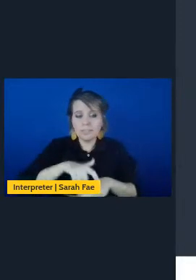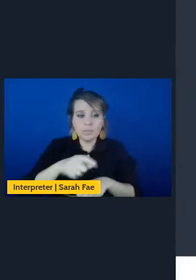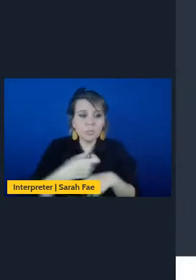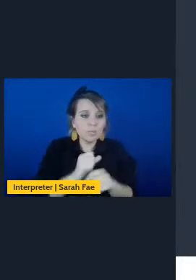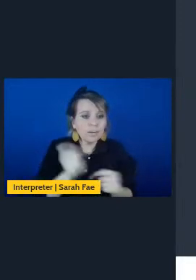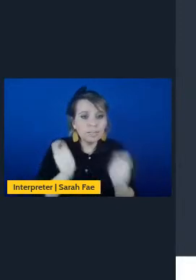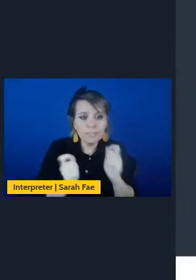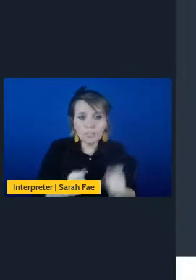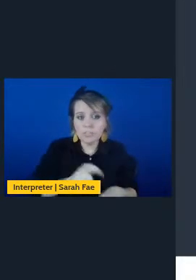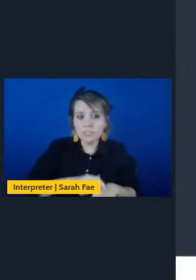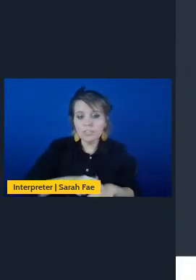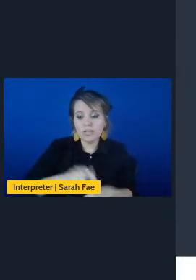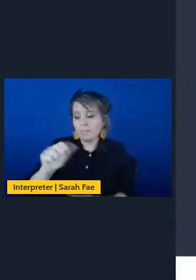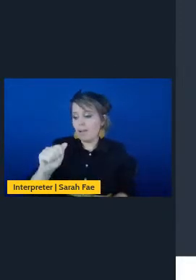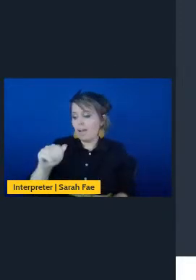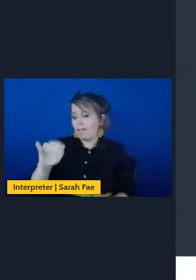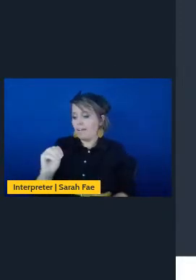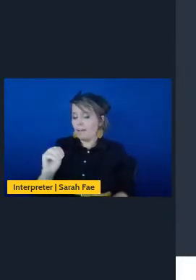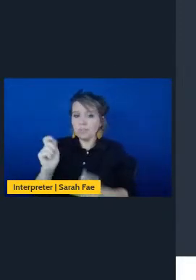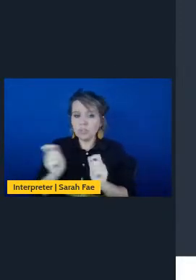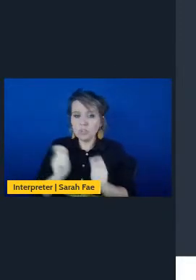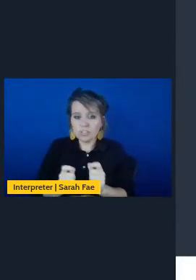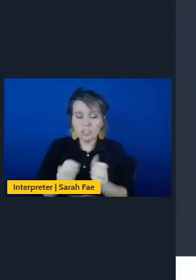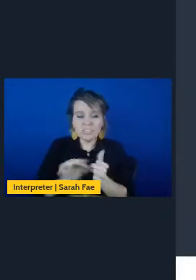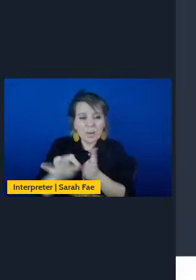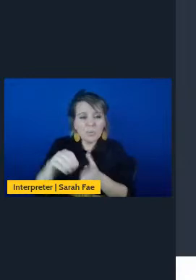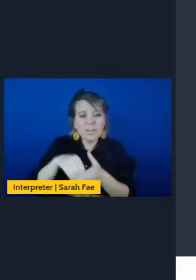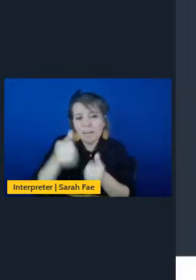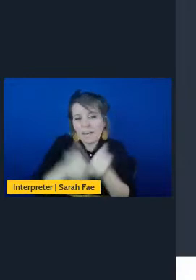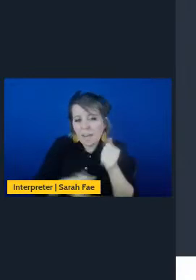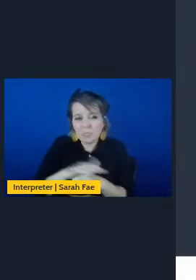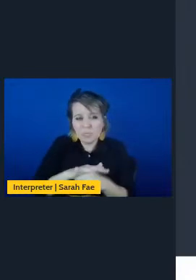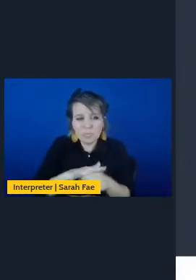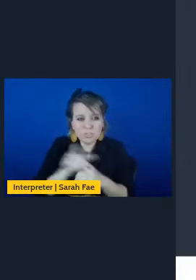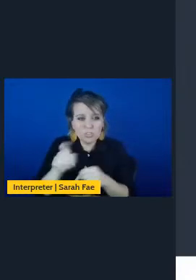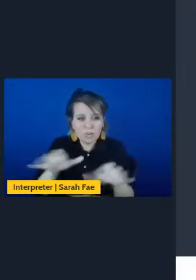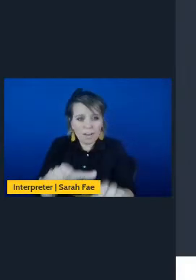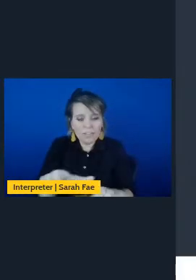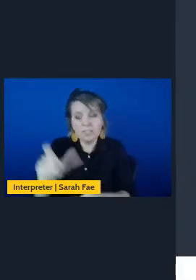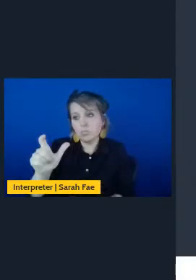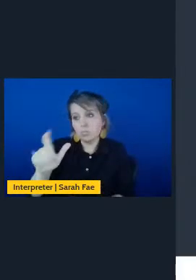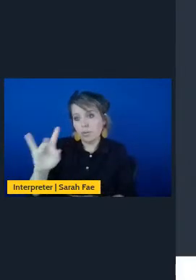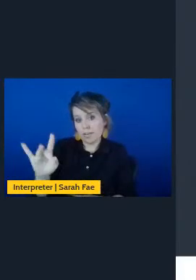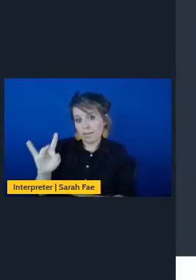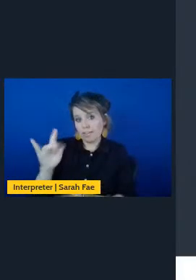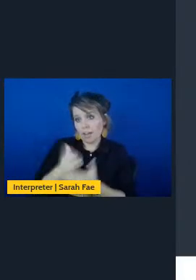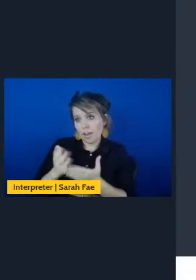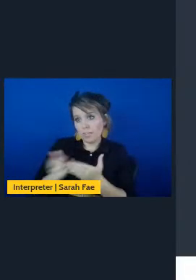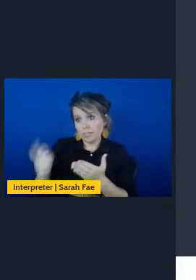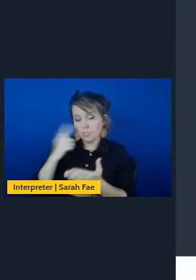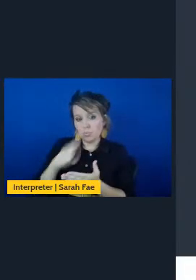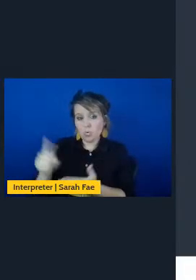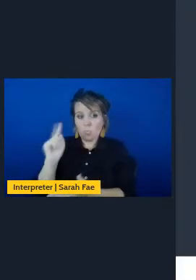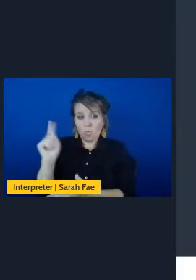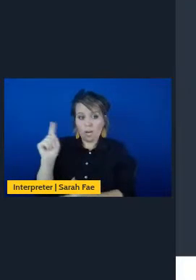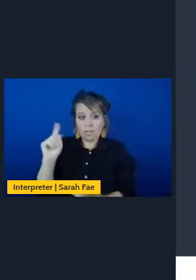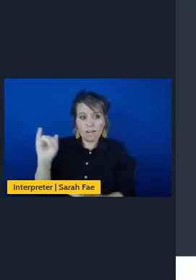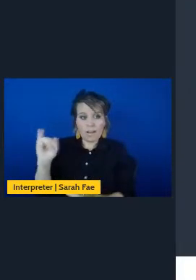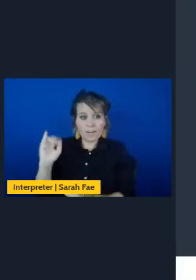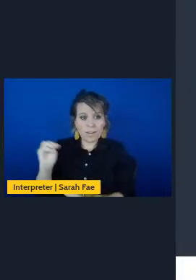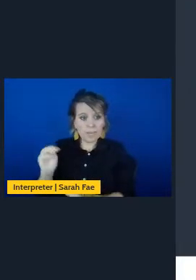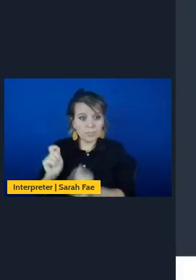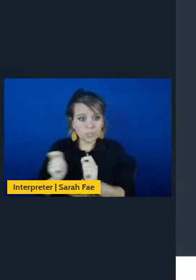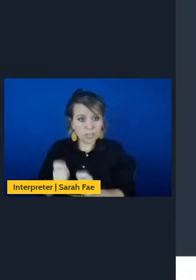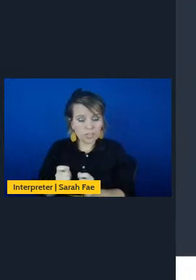change. IAM changes count in every region in which you're active, so that's 28 items for a single IAM change. So